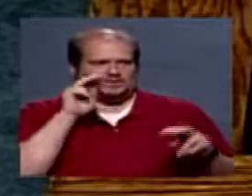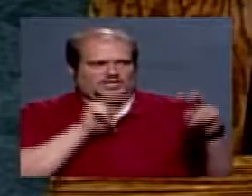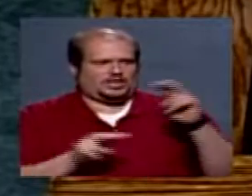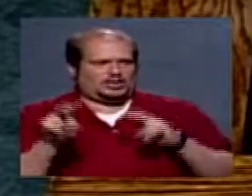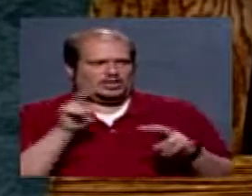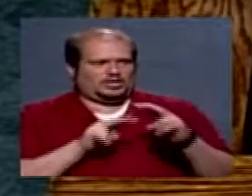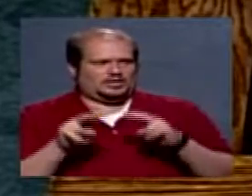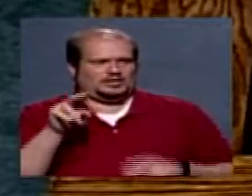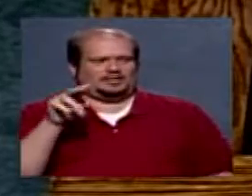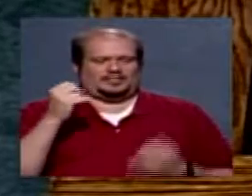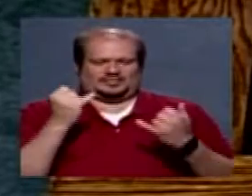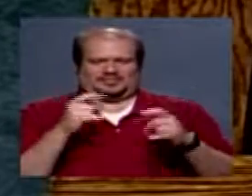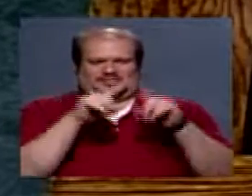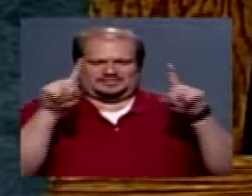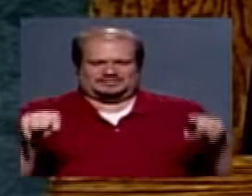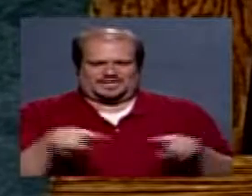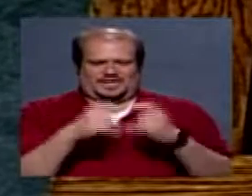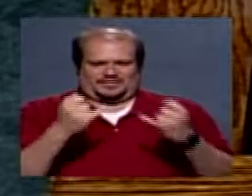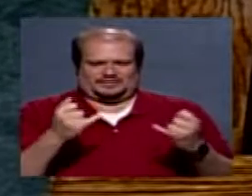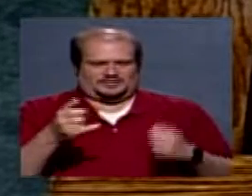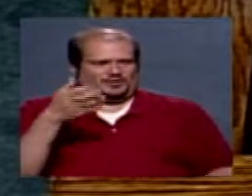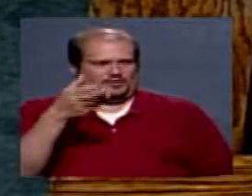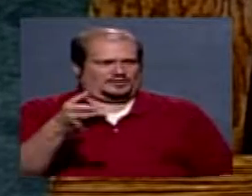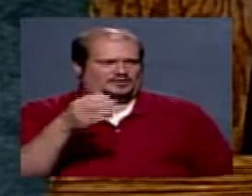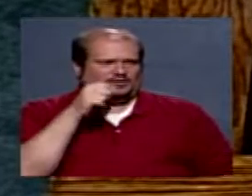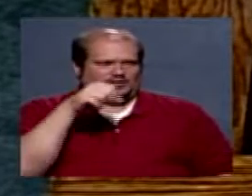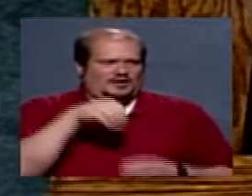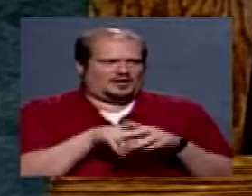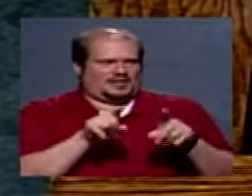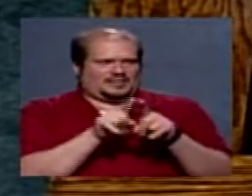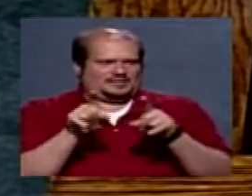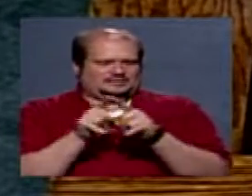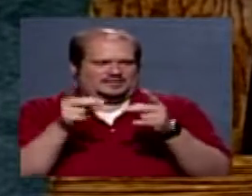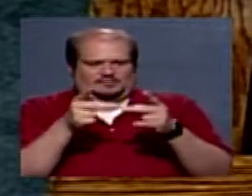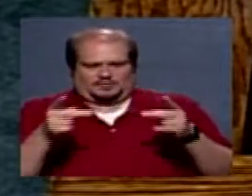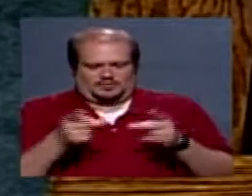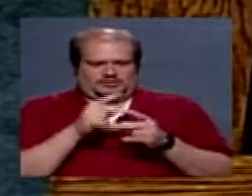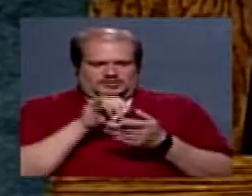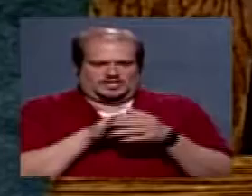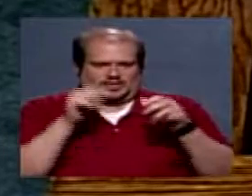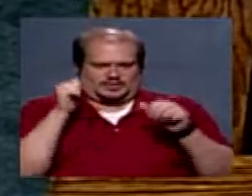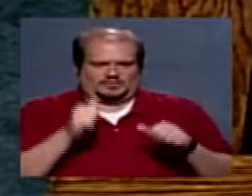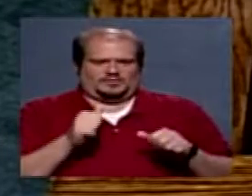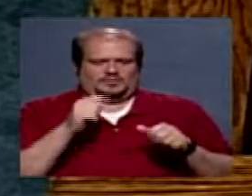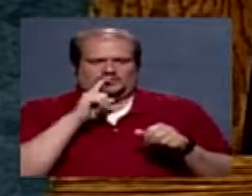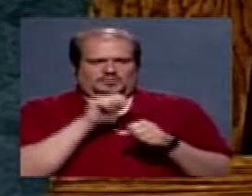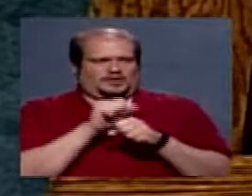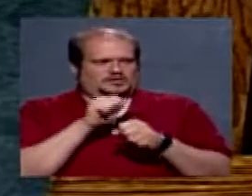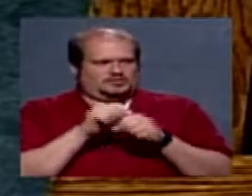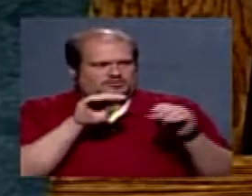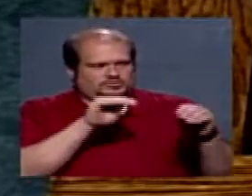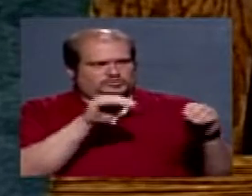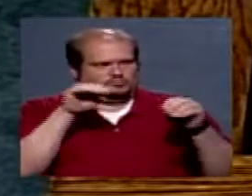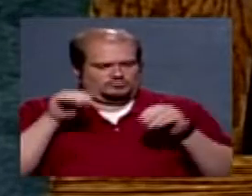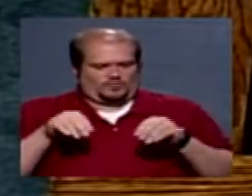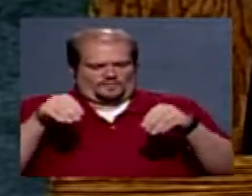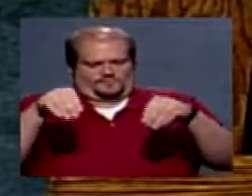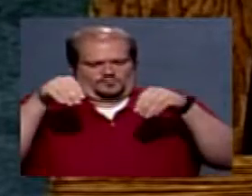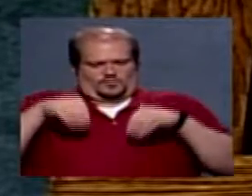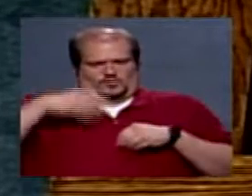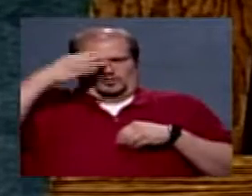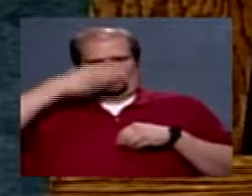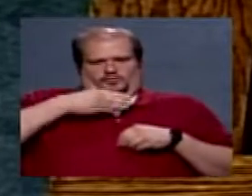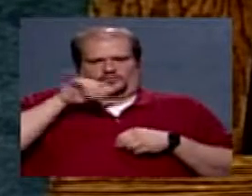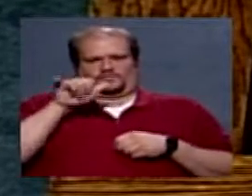the sign that is currently there. The sign is not in the same location that it would be. They're actually, I think, proposing to move it up toward the